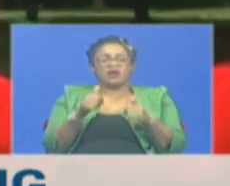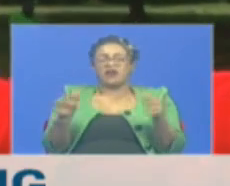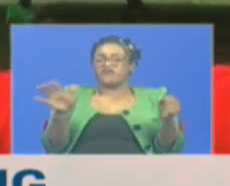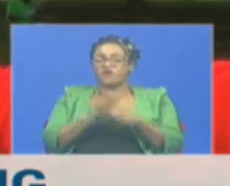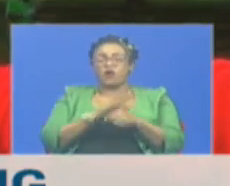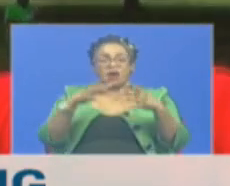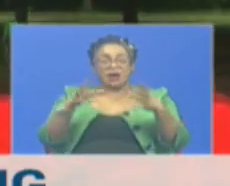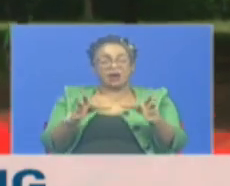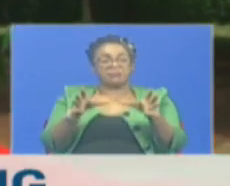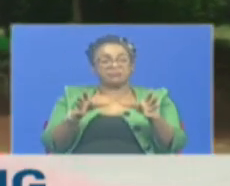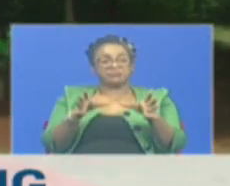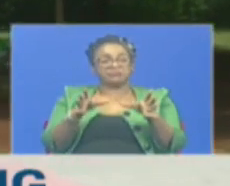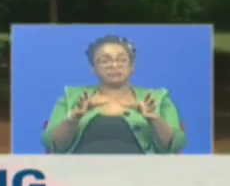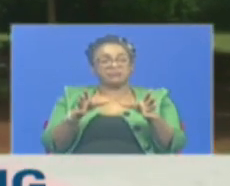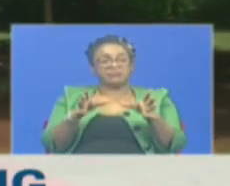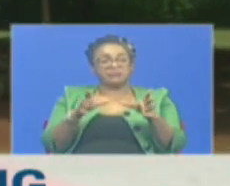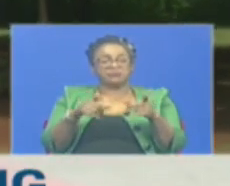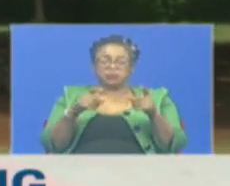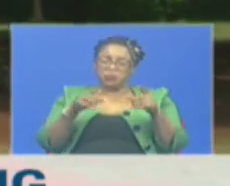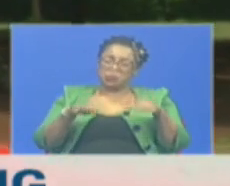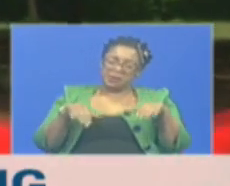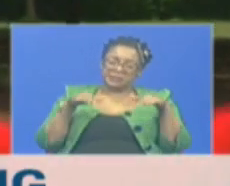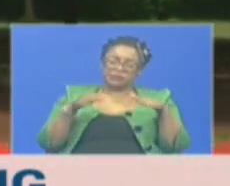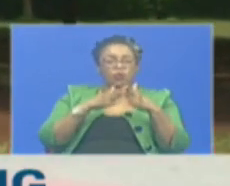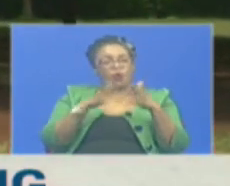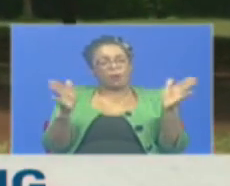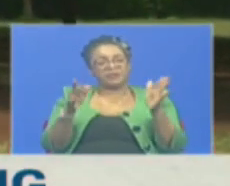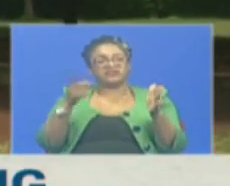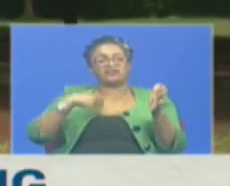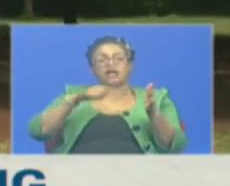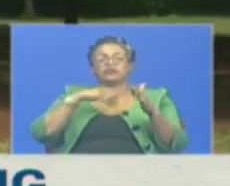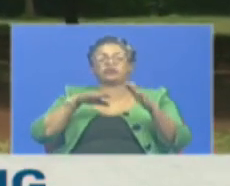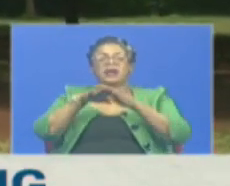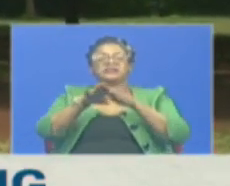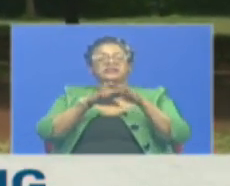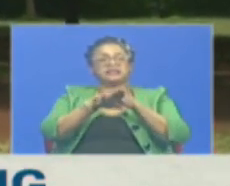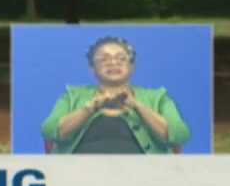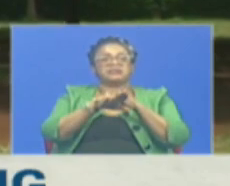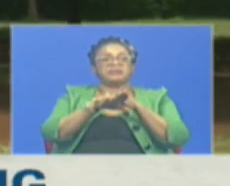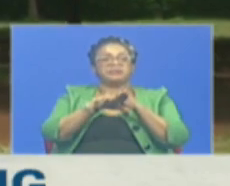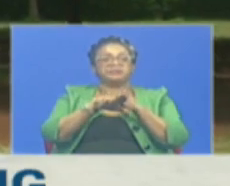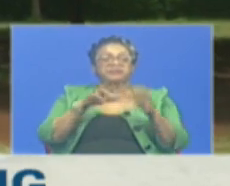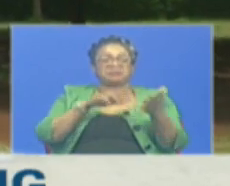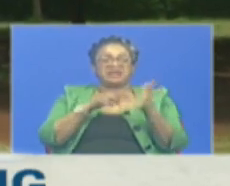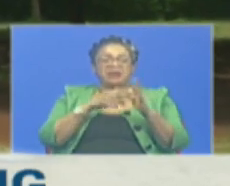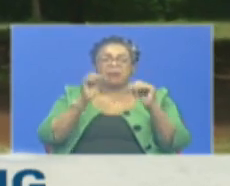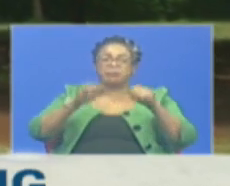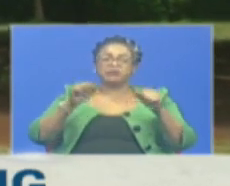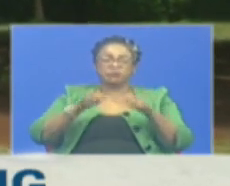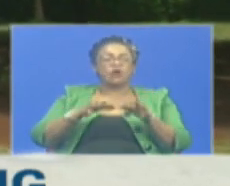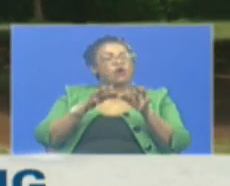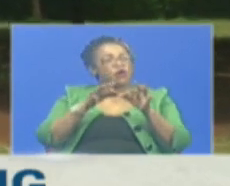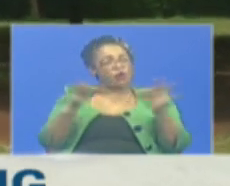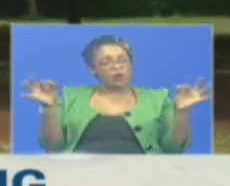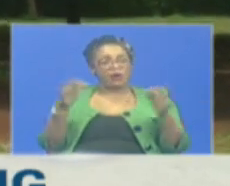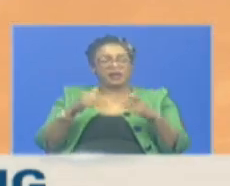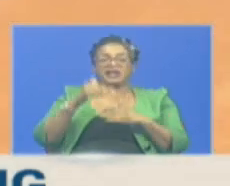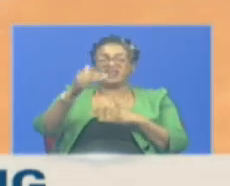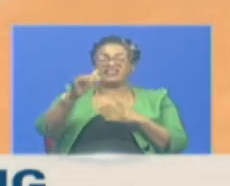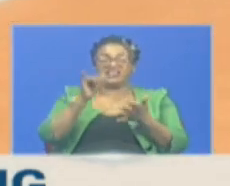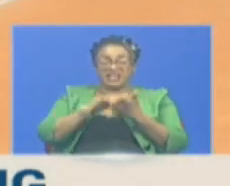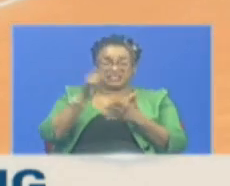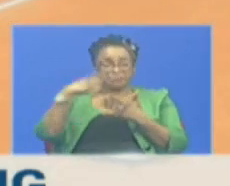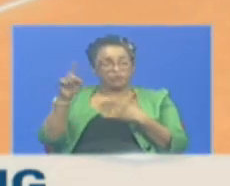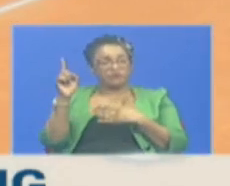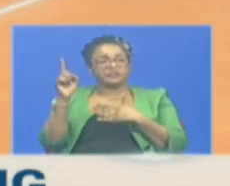those sports clubs to be open for us to have access to the facility. So it's still going to take us even longer, even after that is approved. The